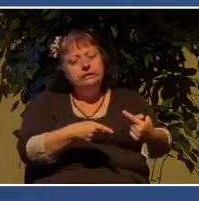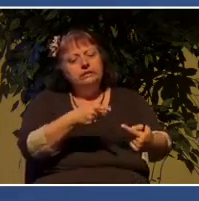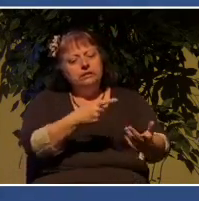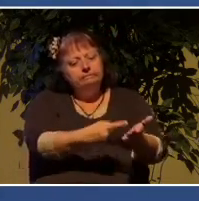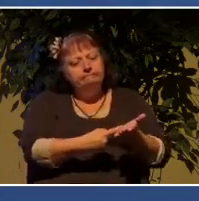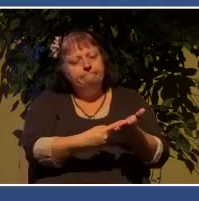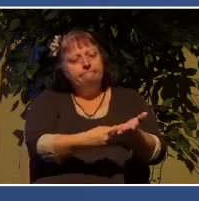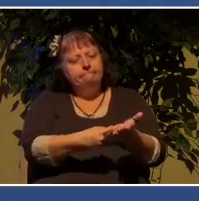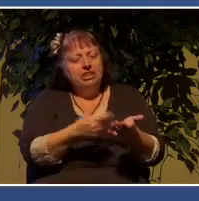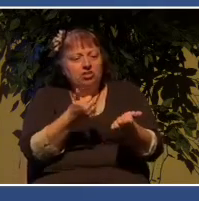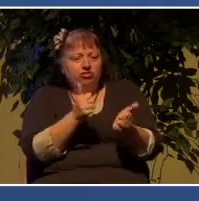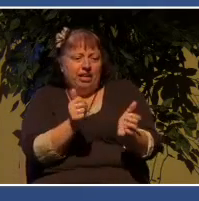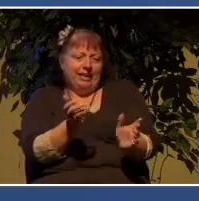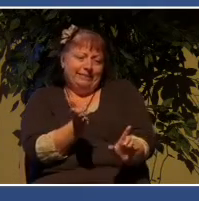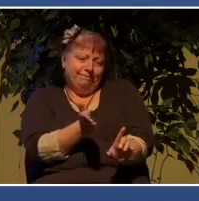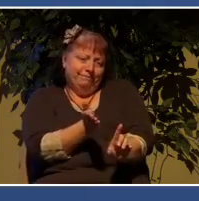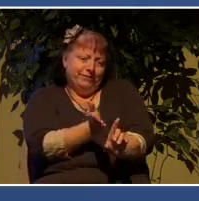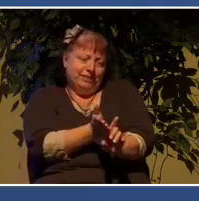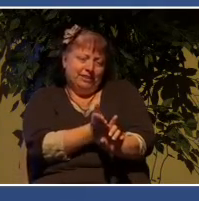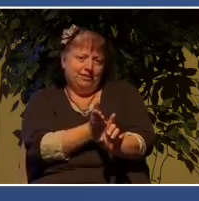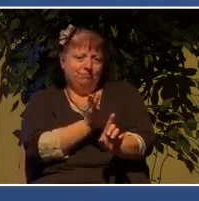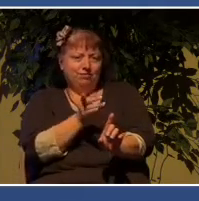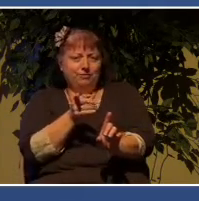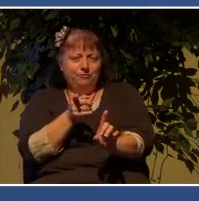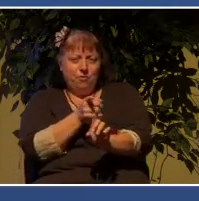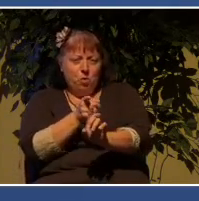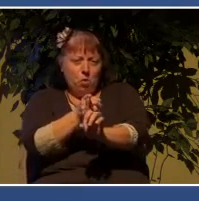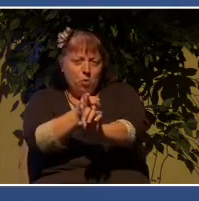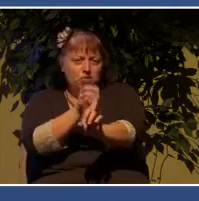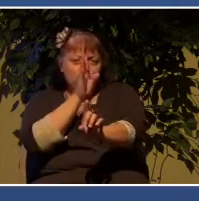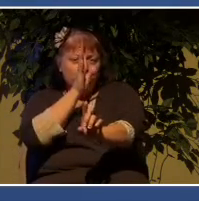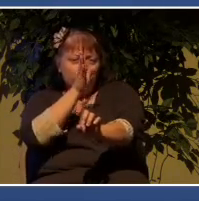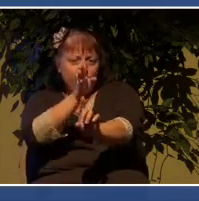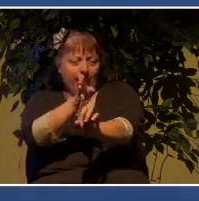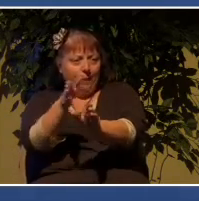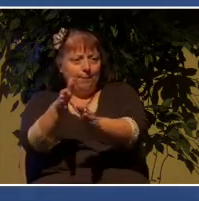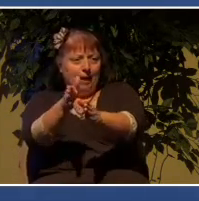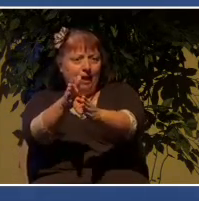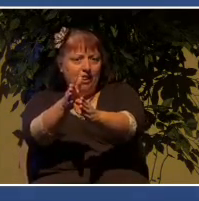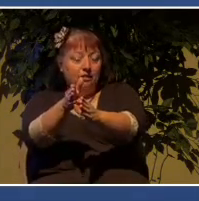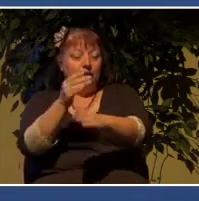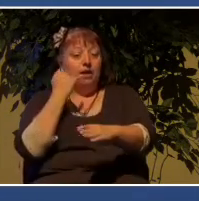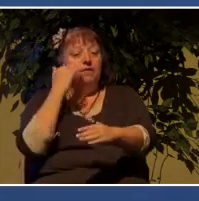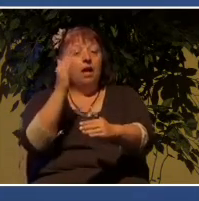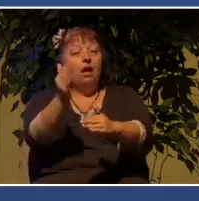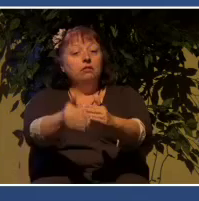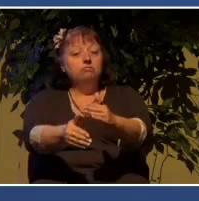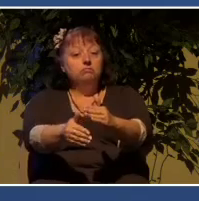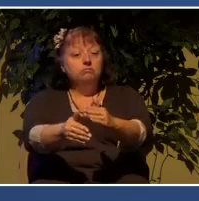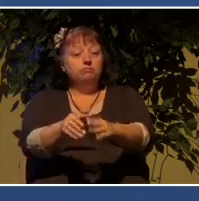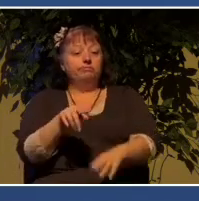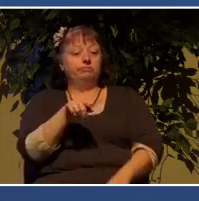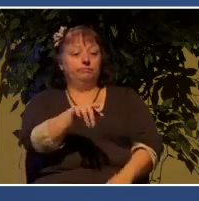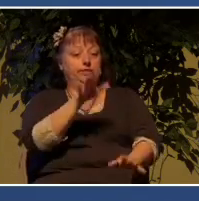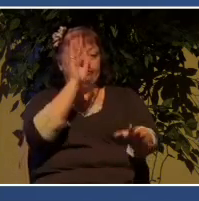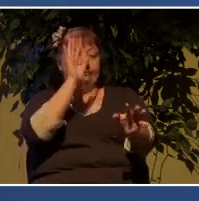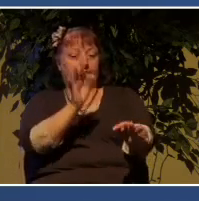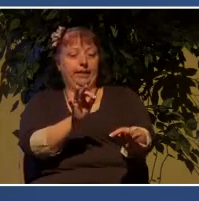to keep them on the straight and narrow, if at the end of all of that they make a